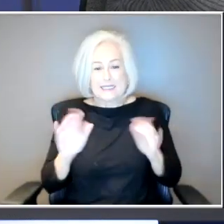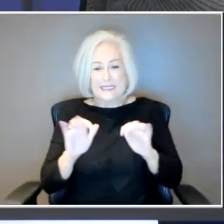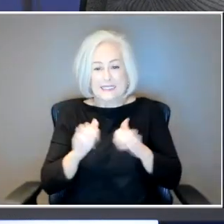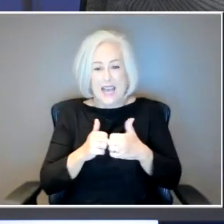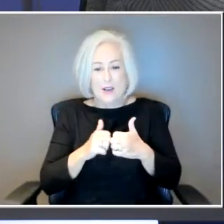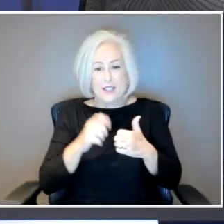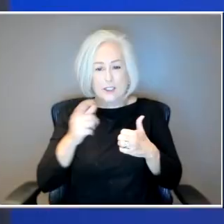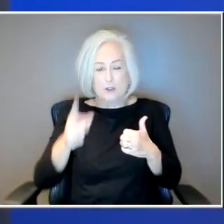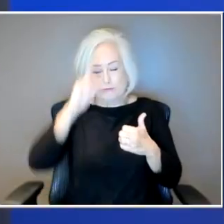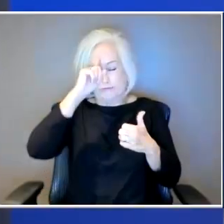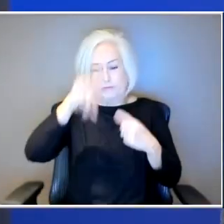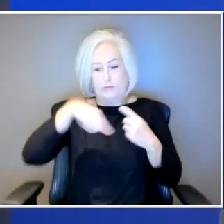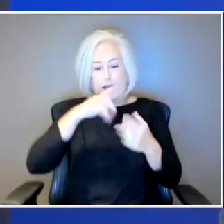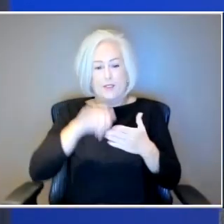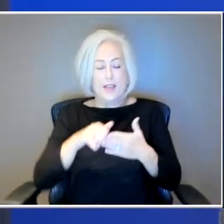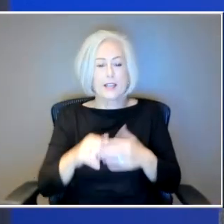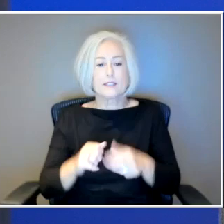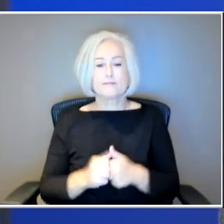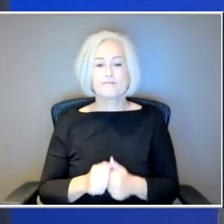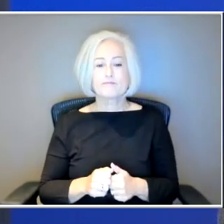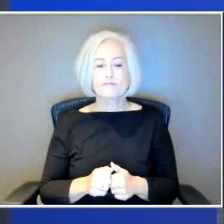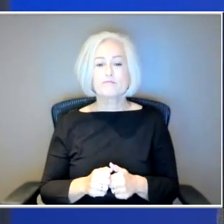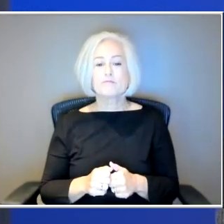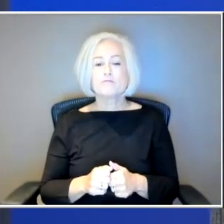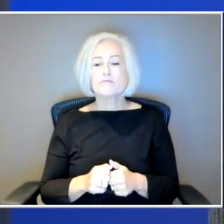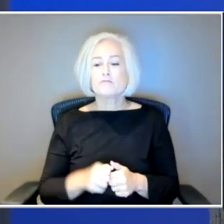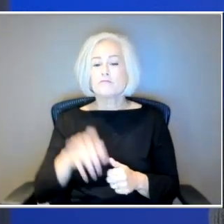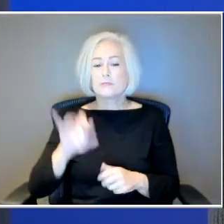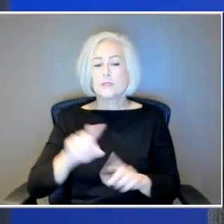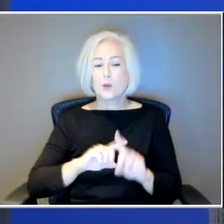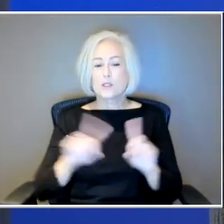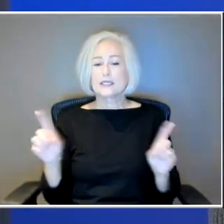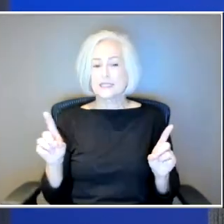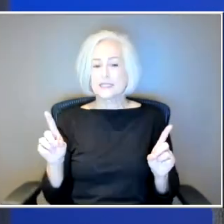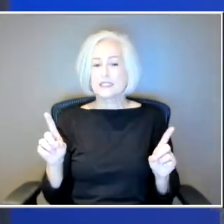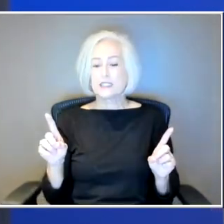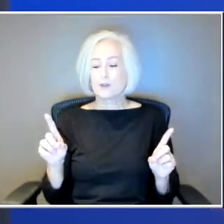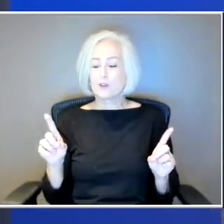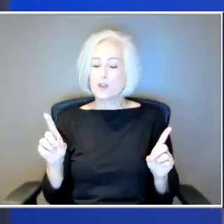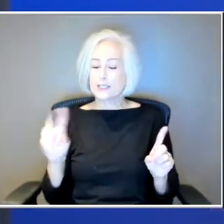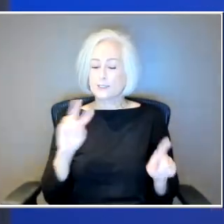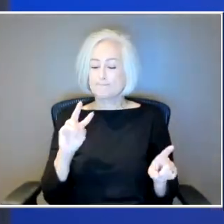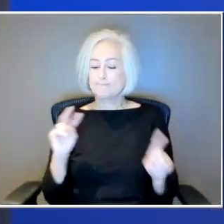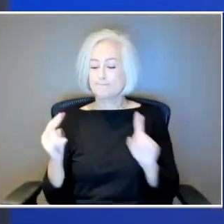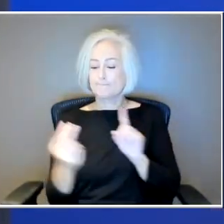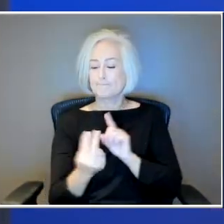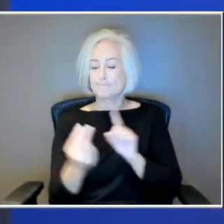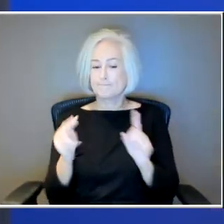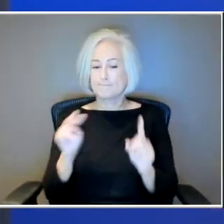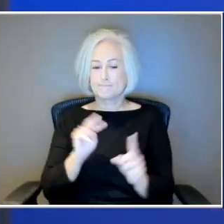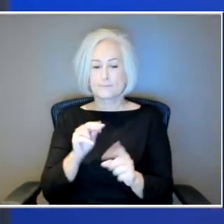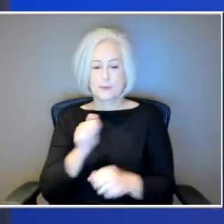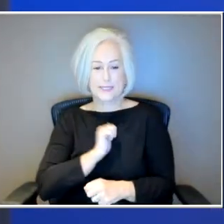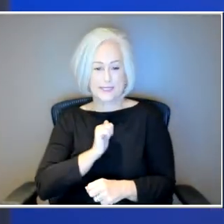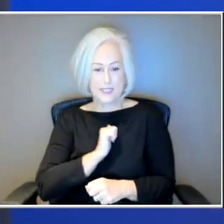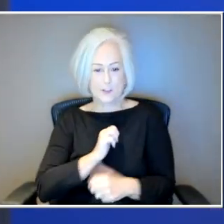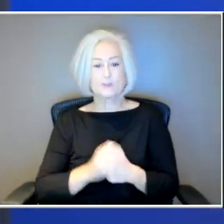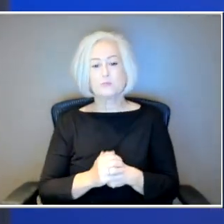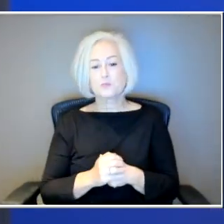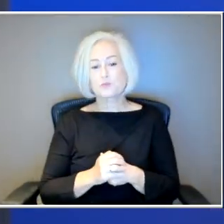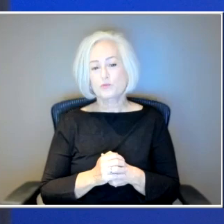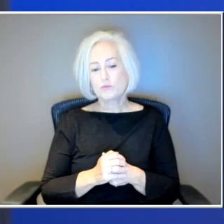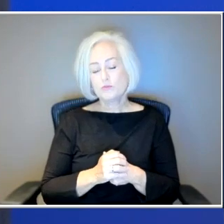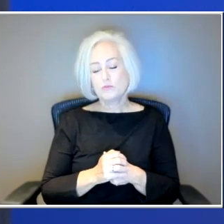head? It was definitely a different sense of self originally, pardon me, but it, over